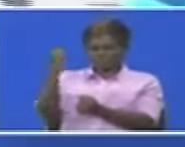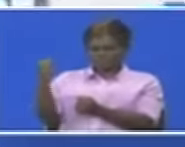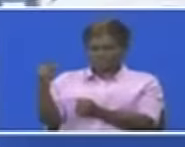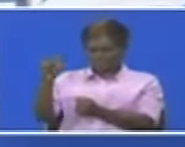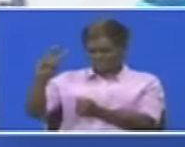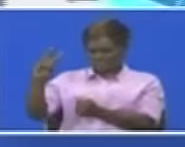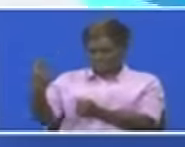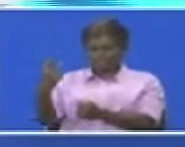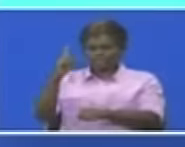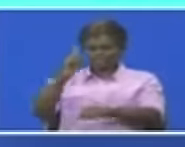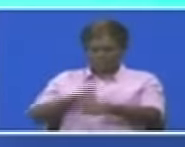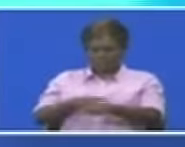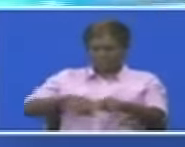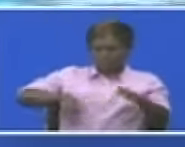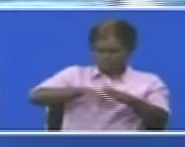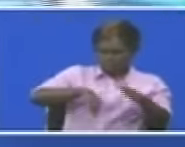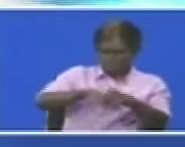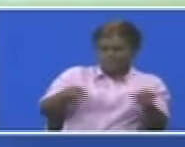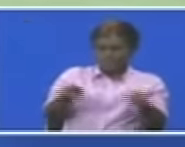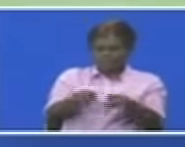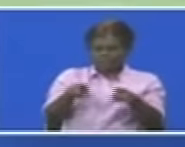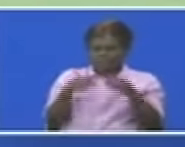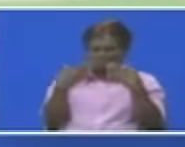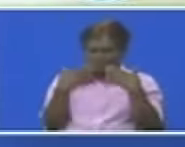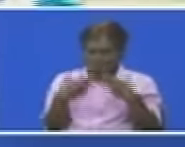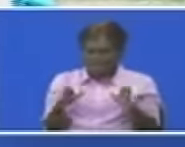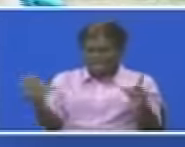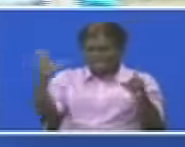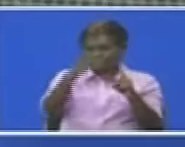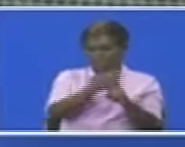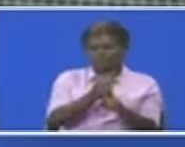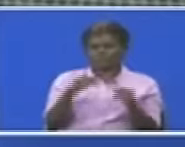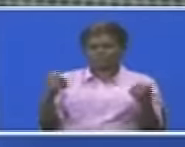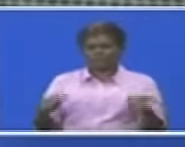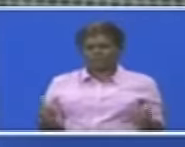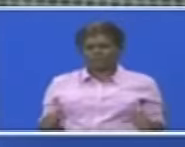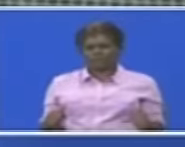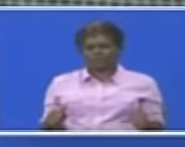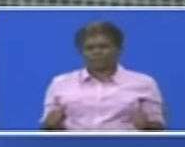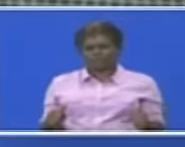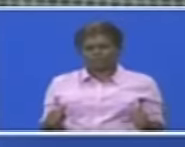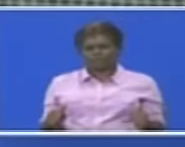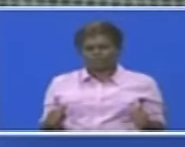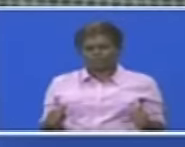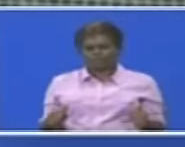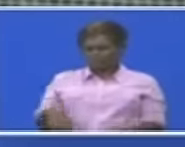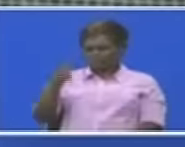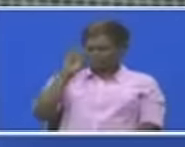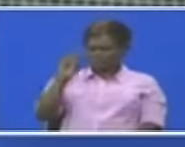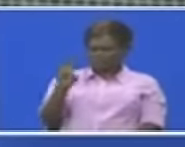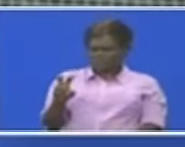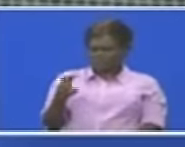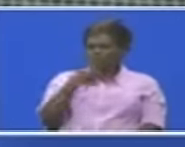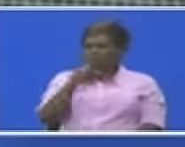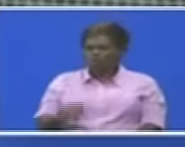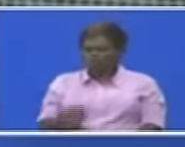his second season in top-flight football, and his recognition is not a mean achievement. Ni feeling moja awesome sana juu kiangalia